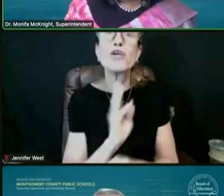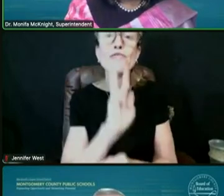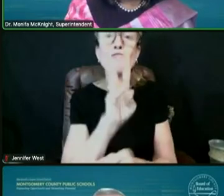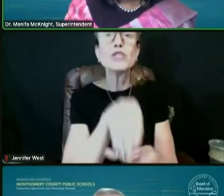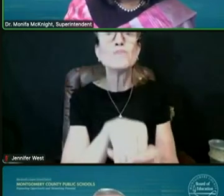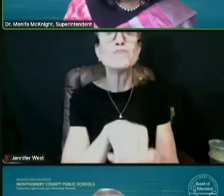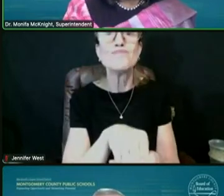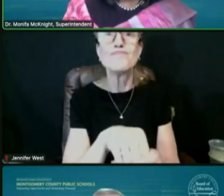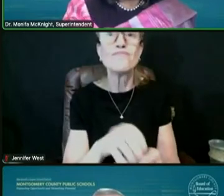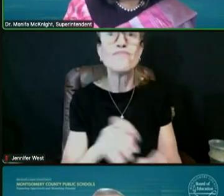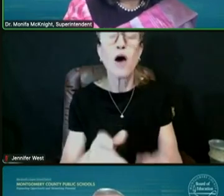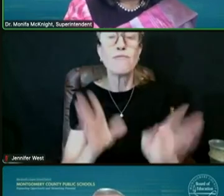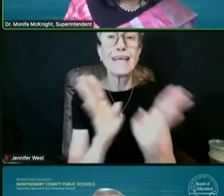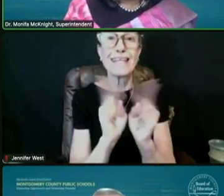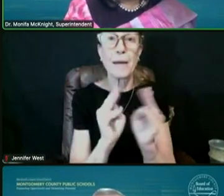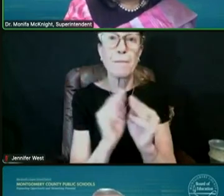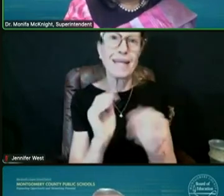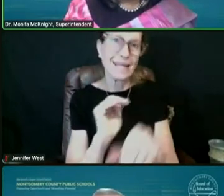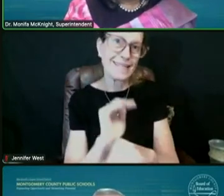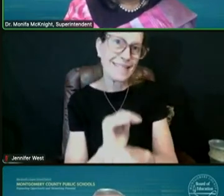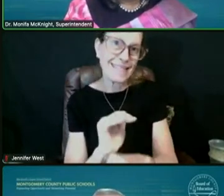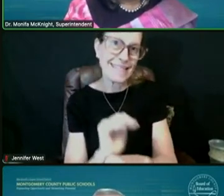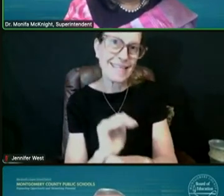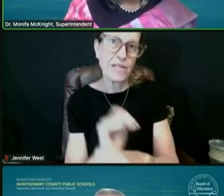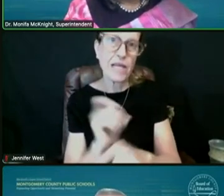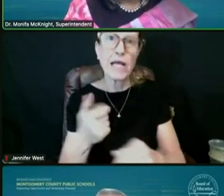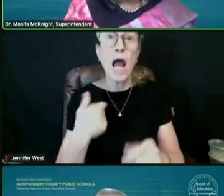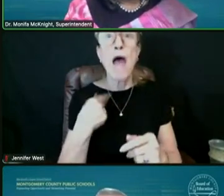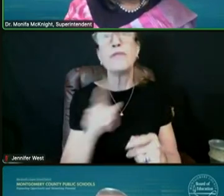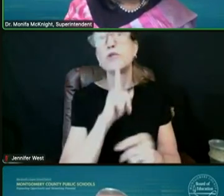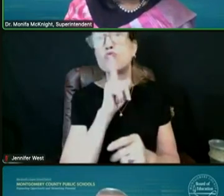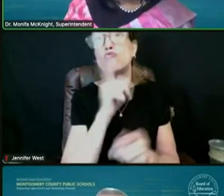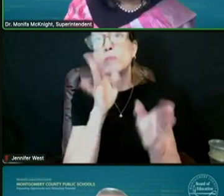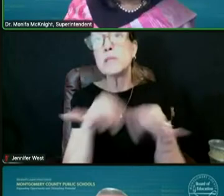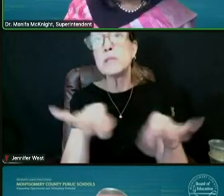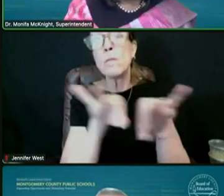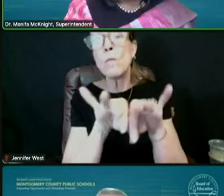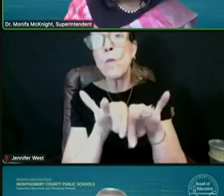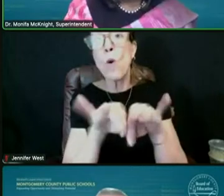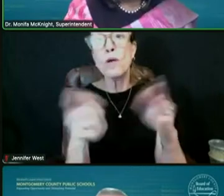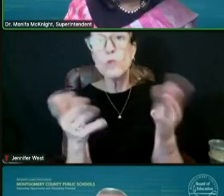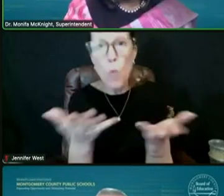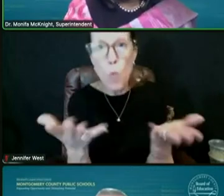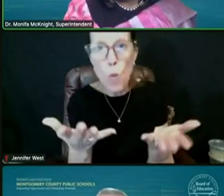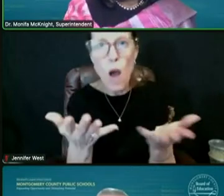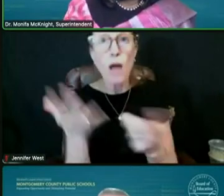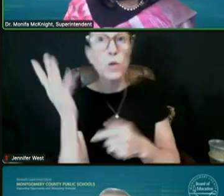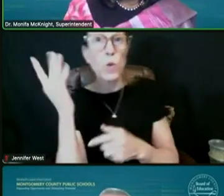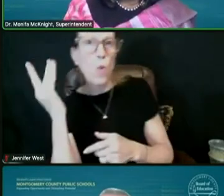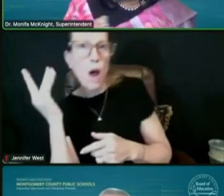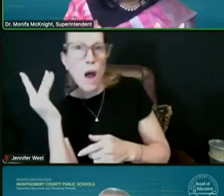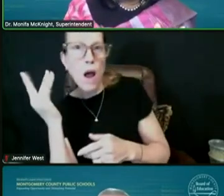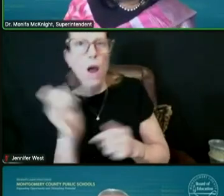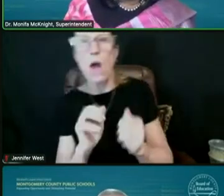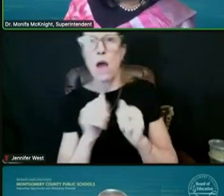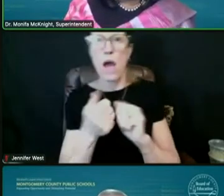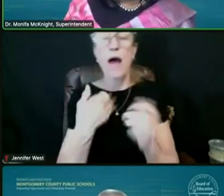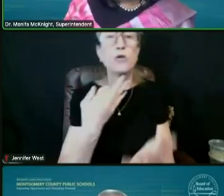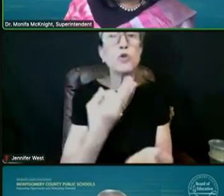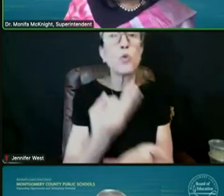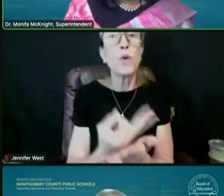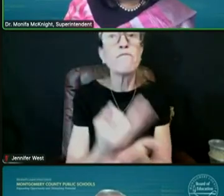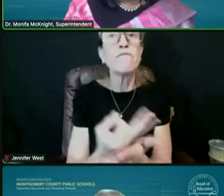time with us this evening to really talk about something that we think is really important, and that is how we fund our school system. Before I get